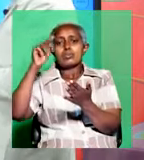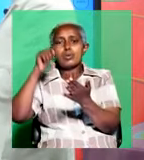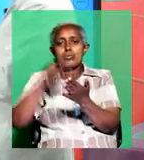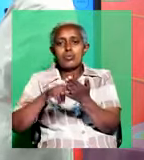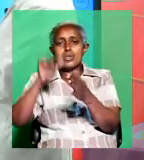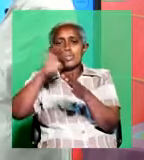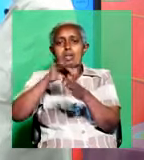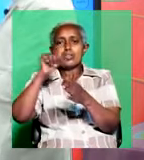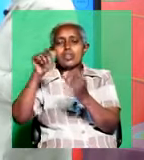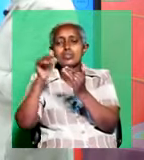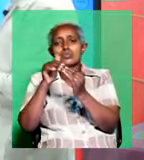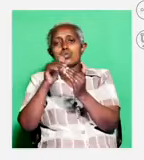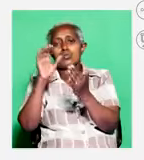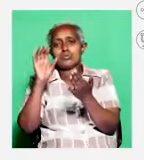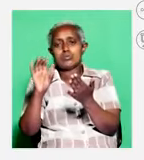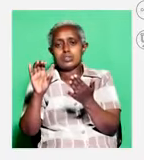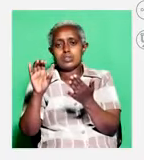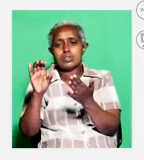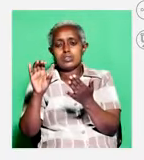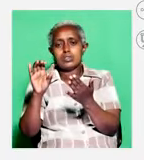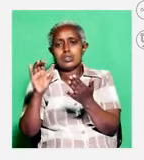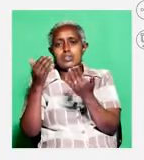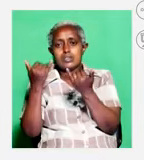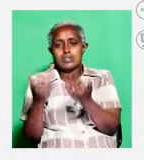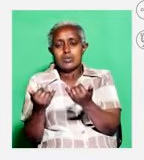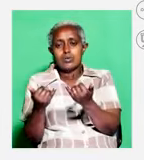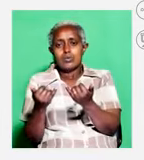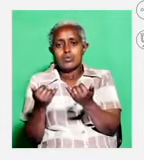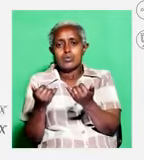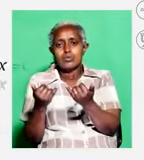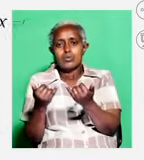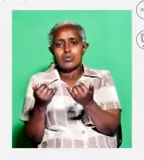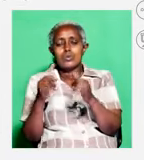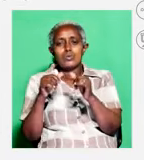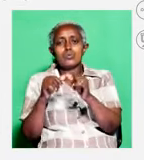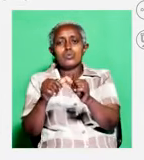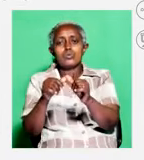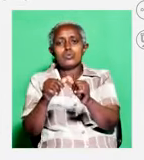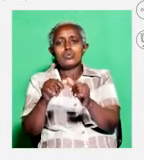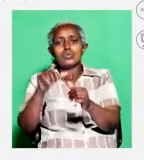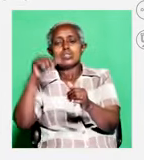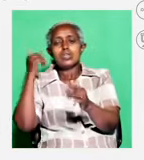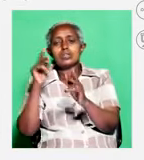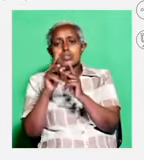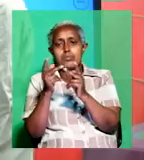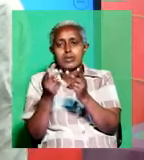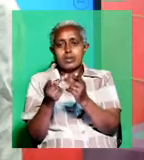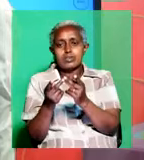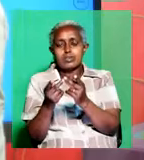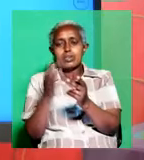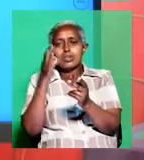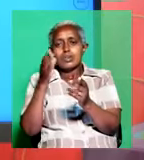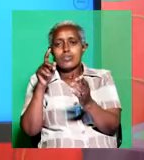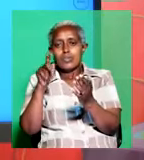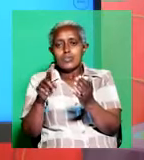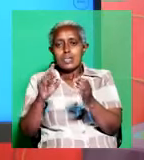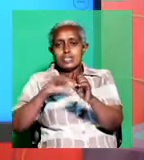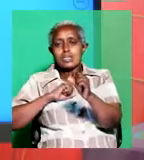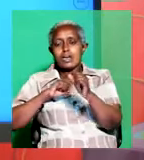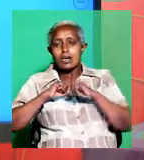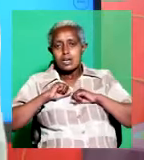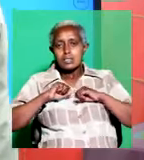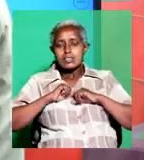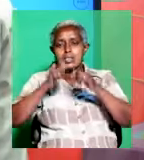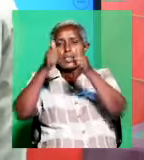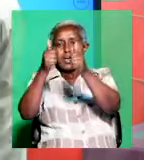point at x equals to c. Now, let's continue to the other part. F of x has